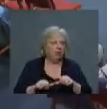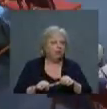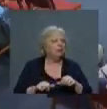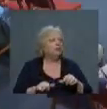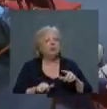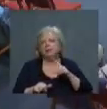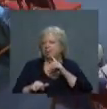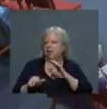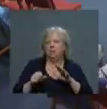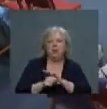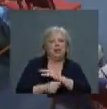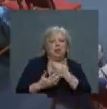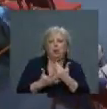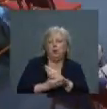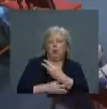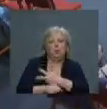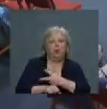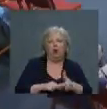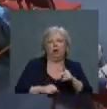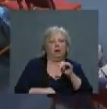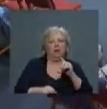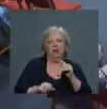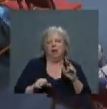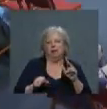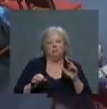Completely brand spanking new parking lot. And